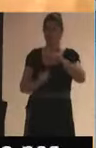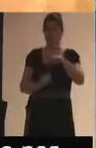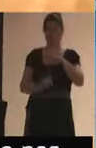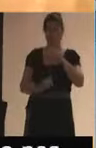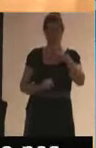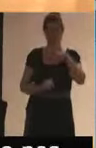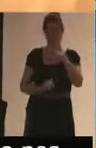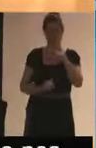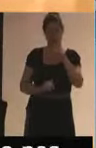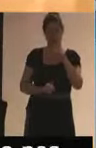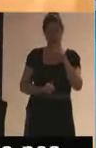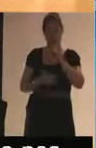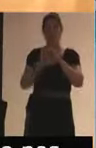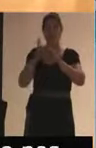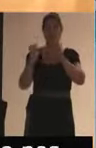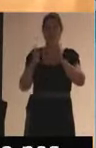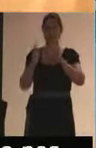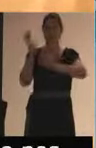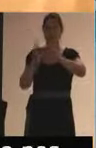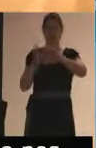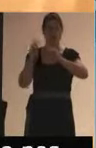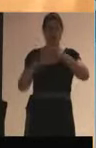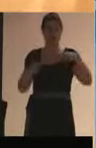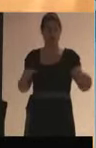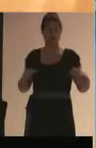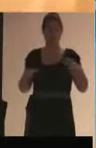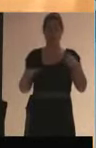by Professor Miguel Ángel Rodríguez Román